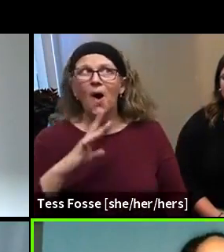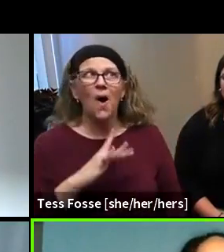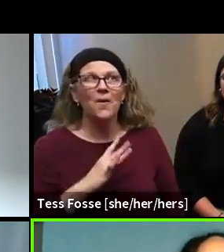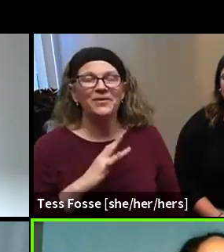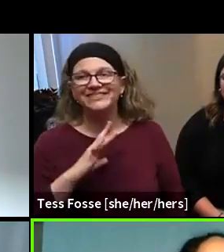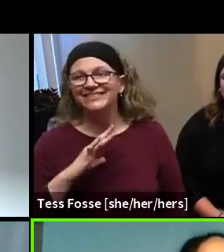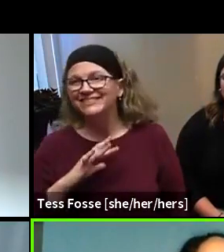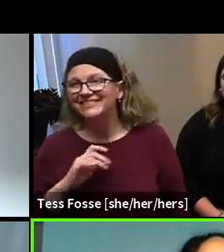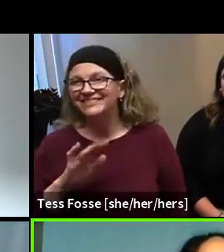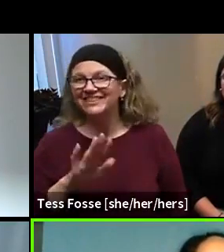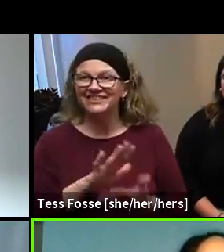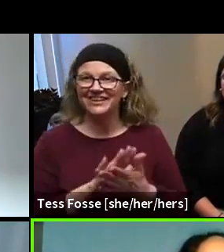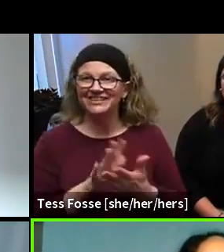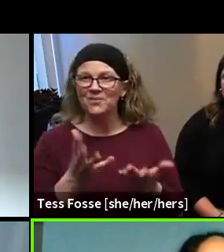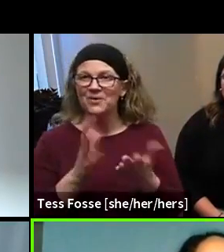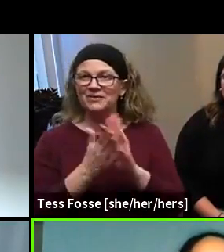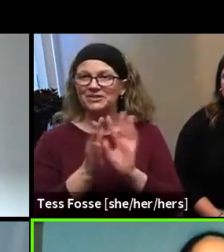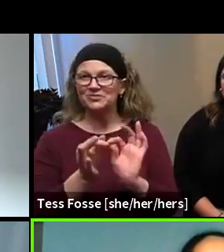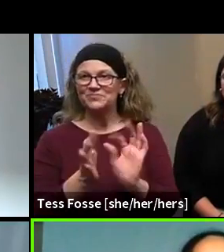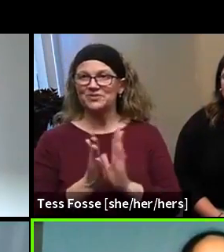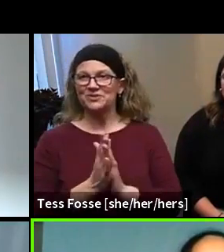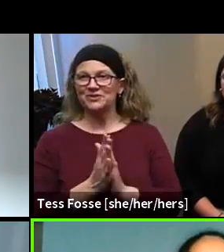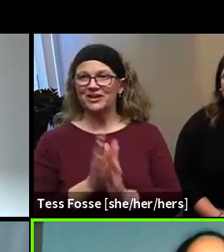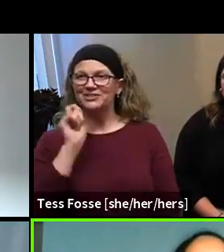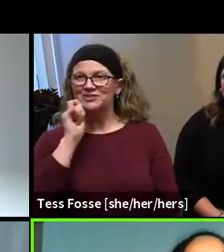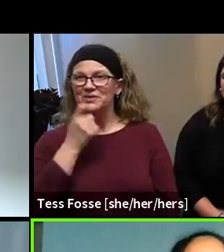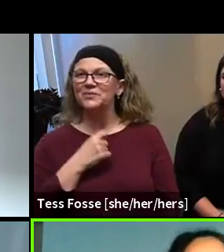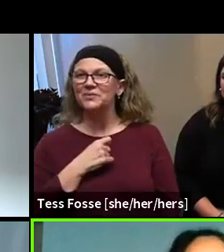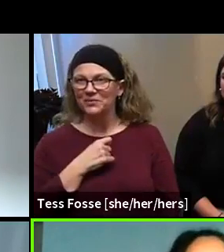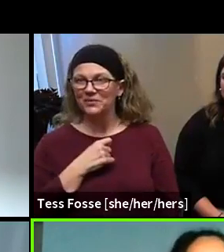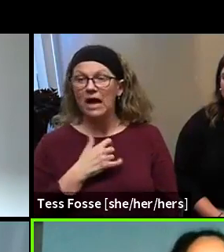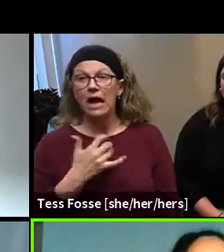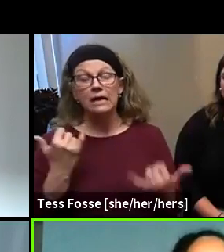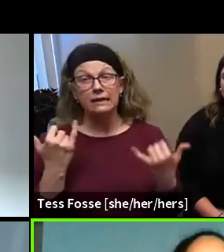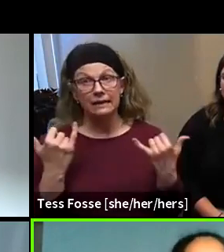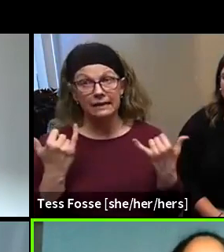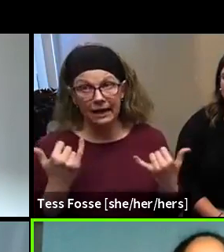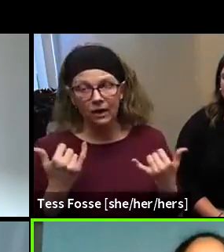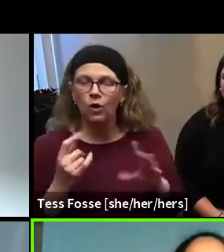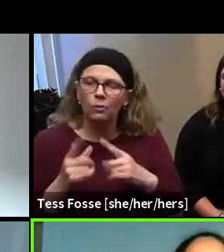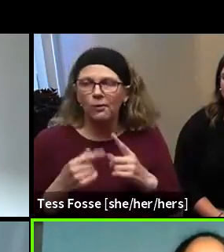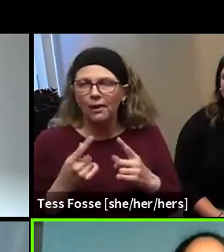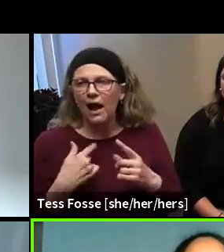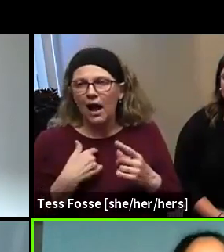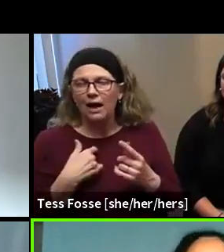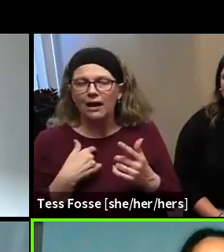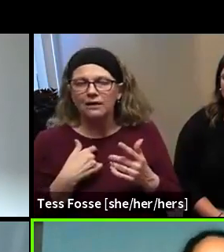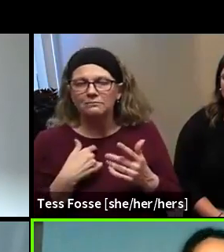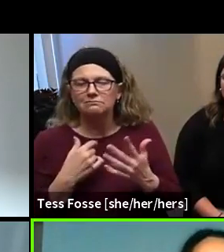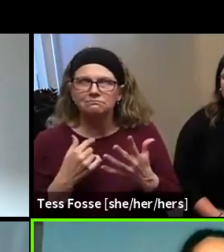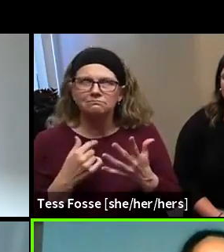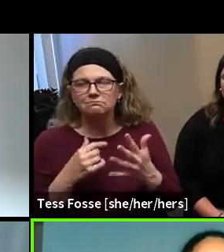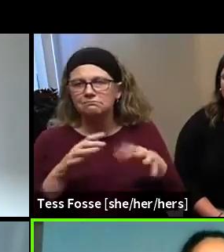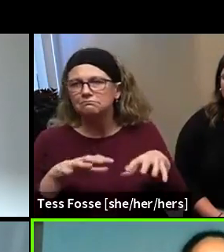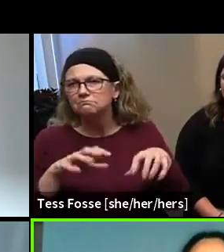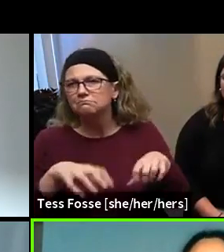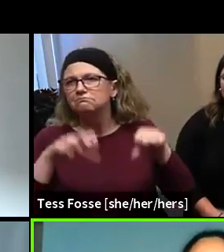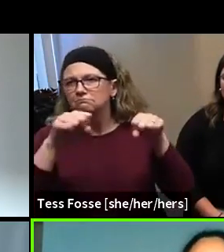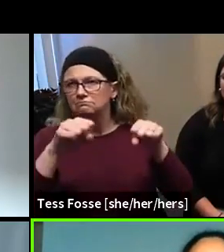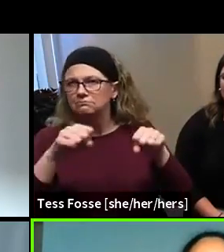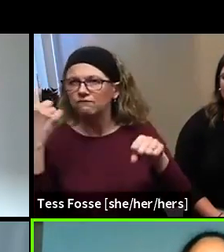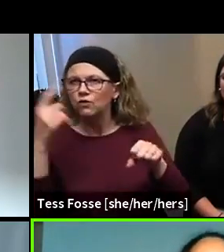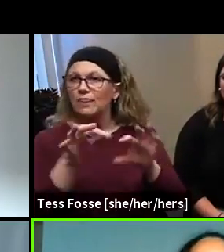nice! Like, I think I just want to be an interpreter. It's so cool." Now, or when I was when I took it up as